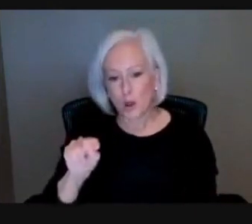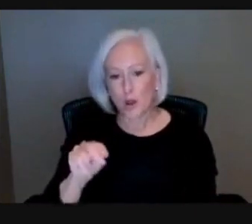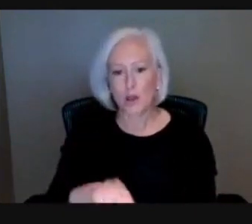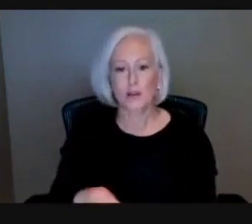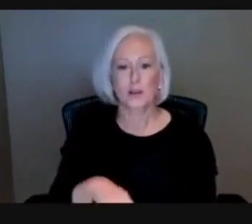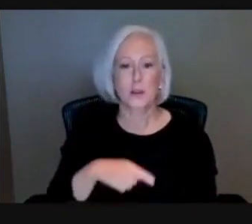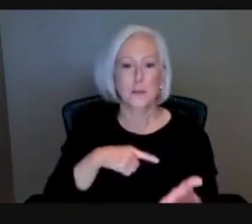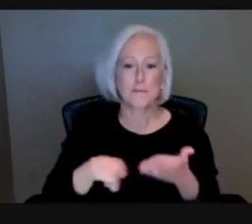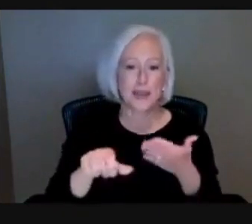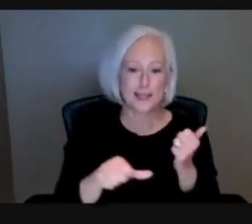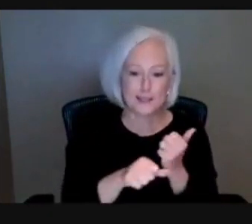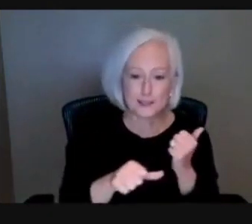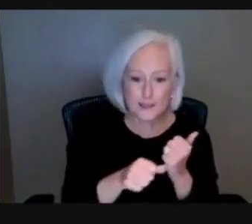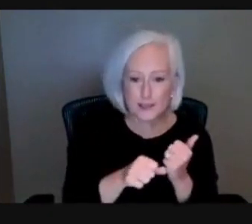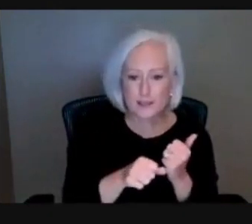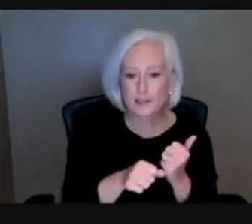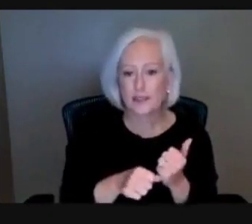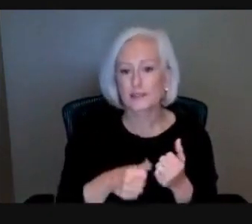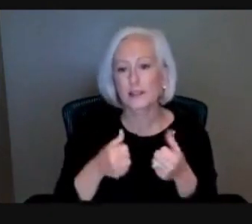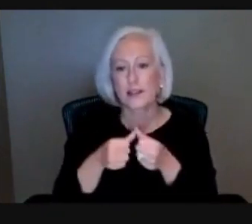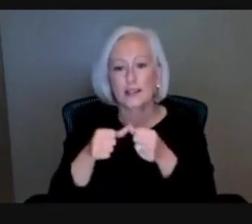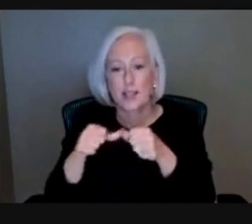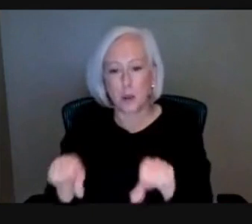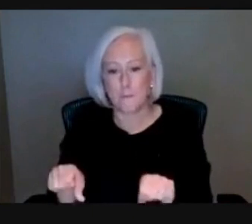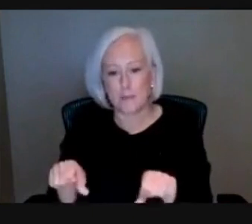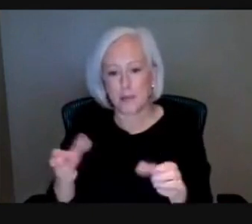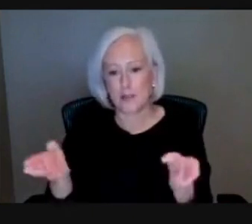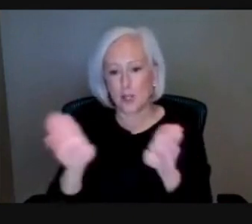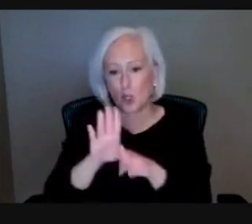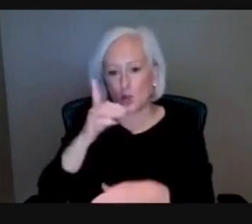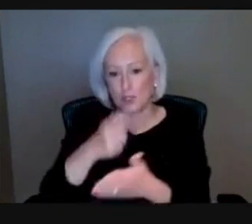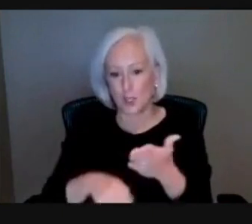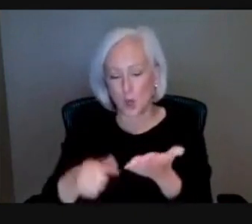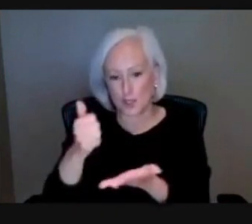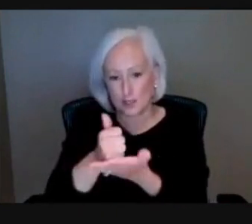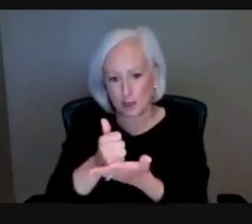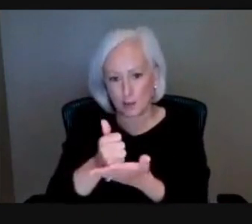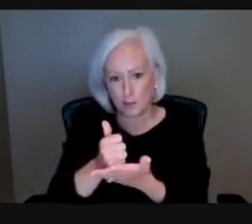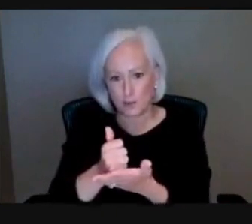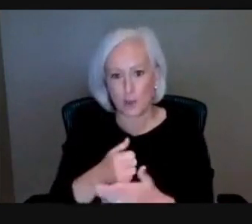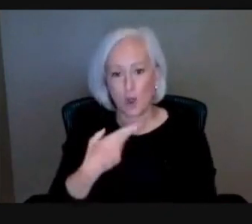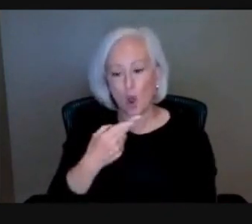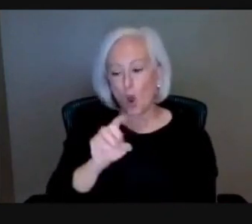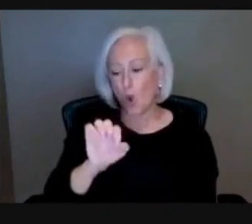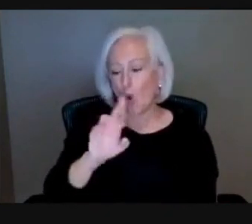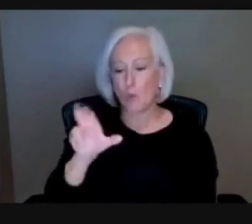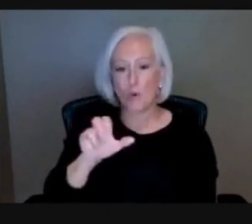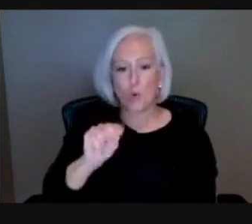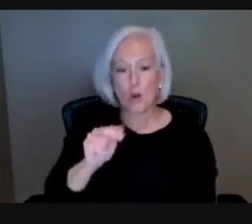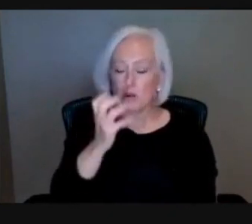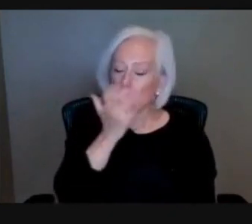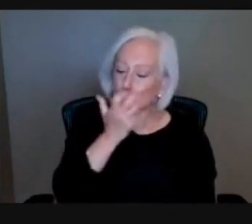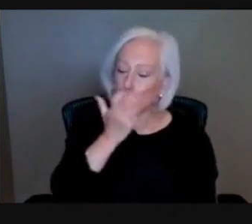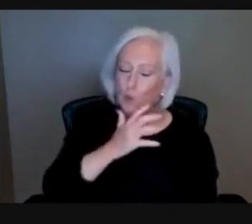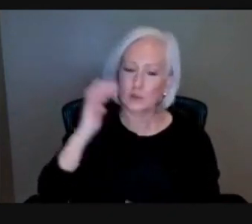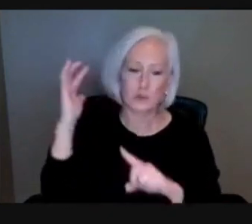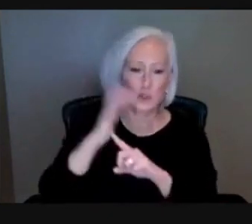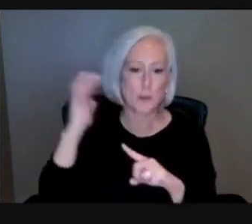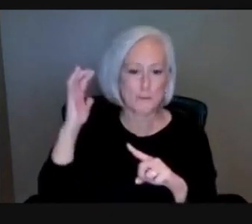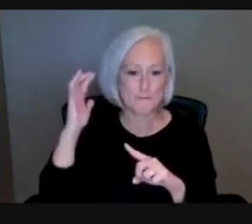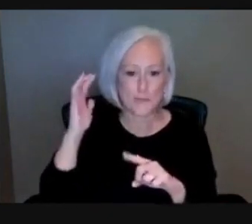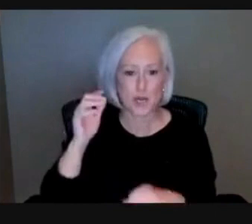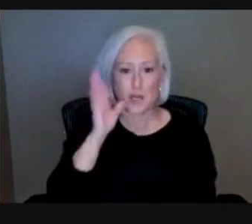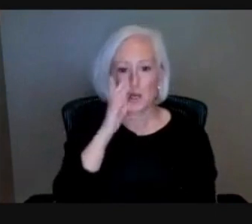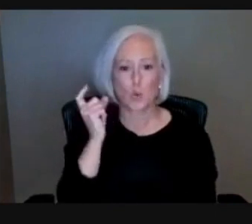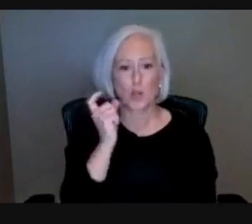closing cost assistance. HomeRun product is superior. The reason being is that we will give you that minimum